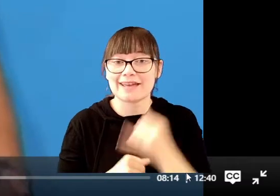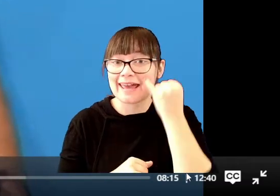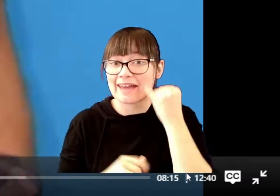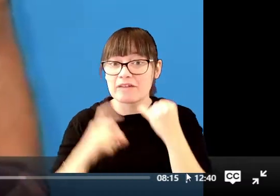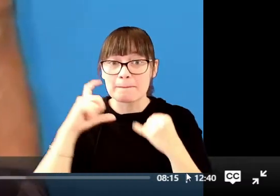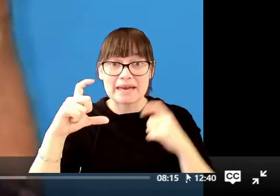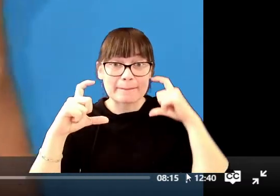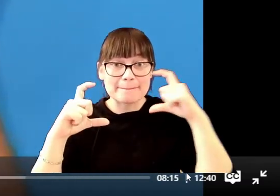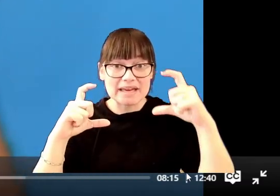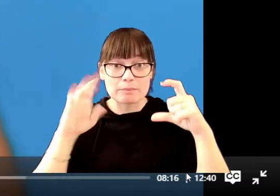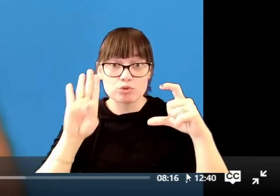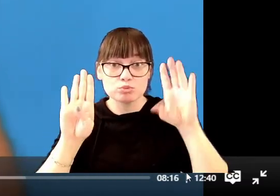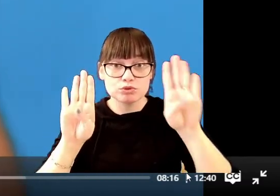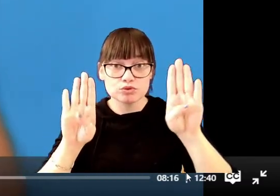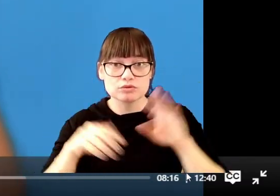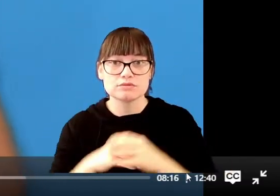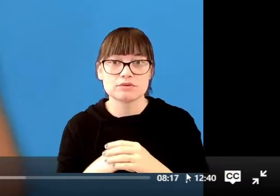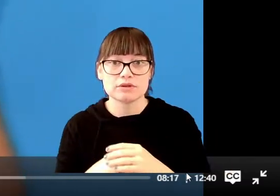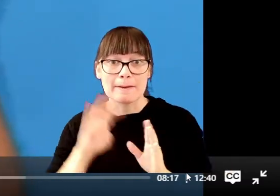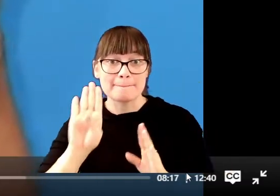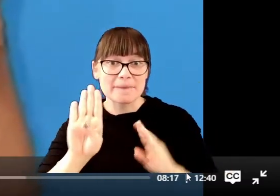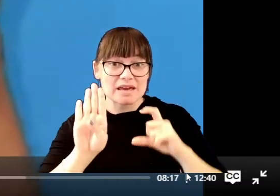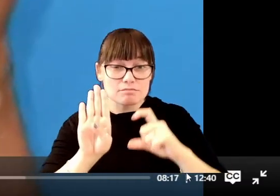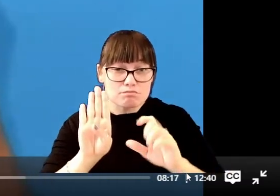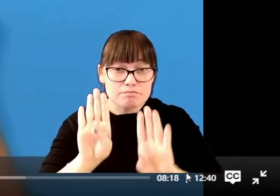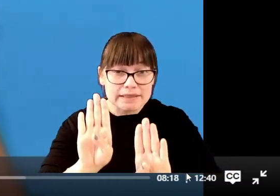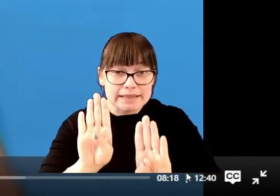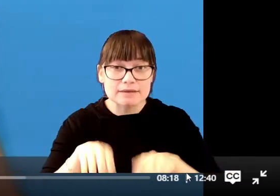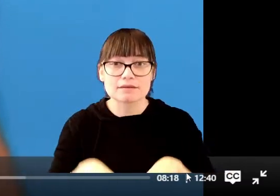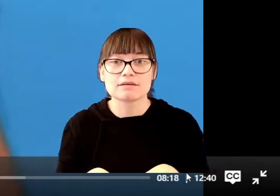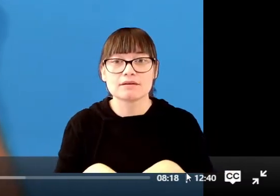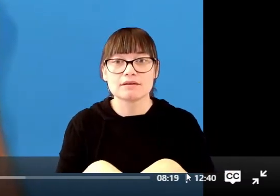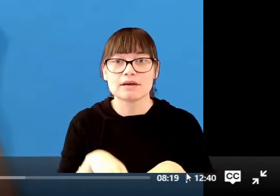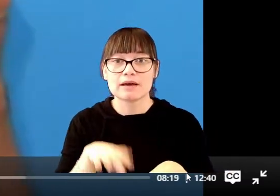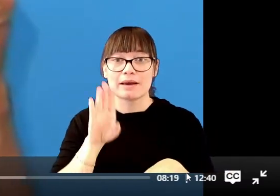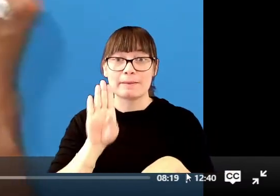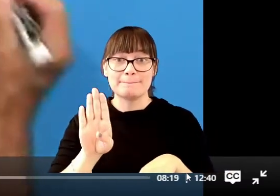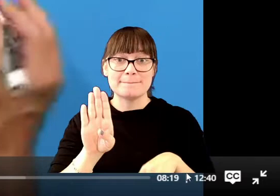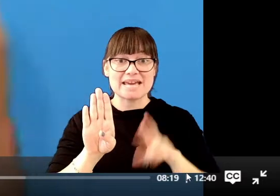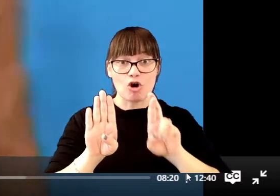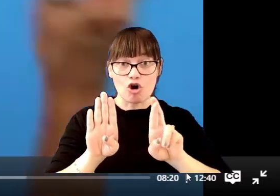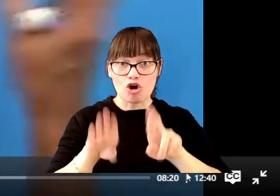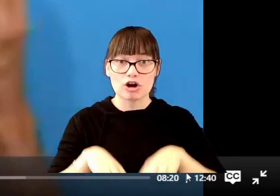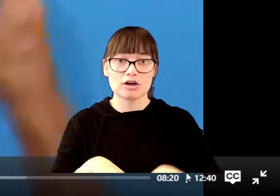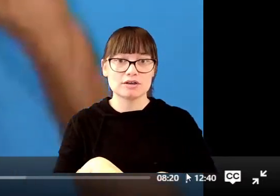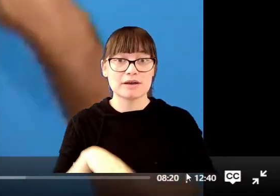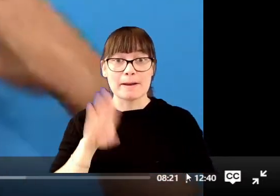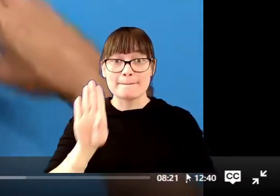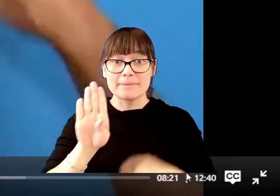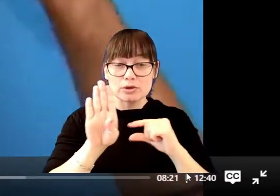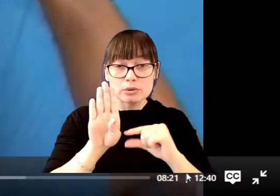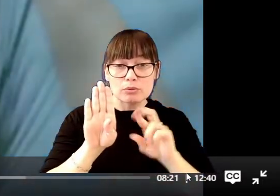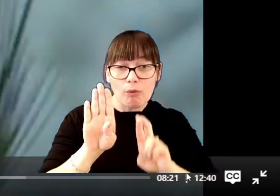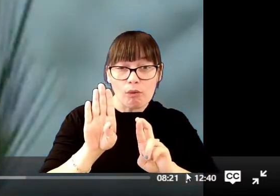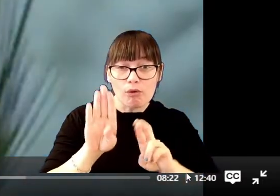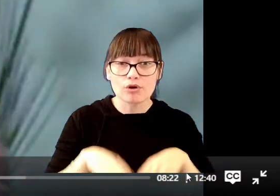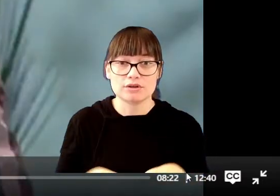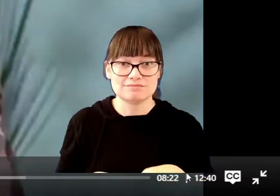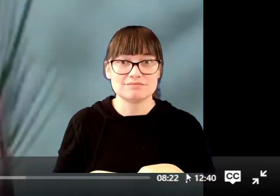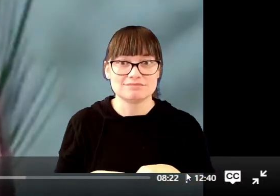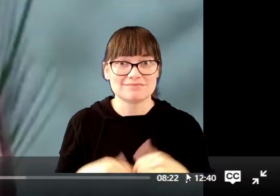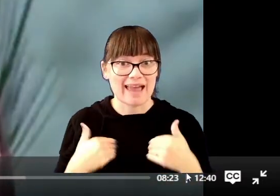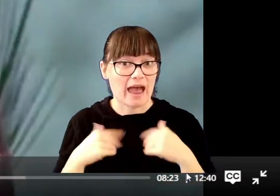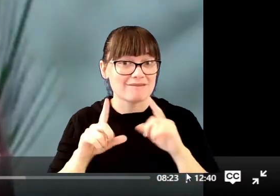who's like this, or who's like this, or like this, and then all of those result in